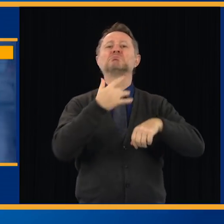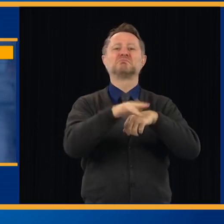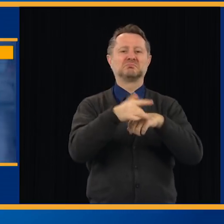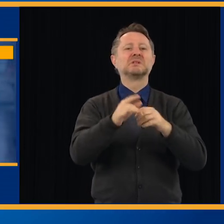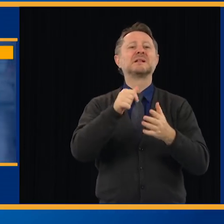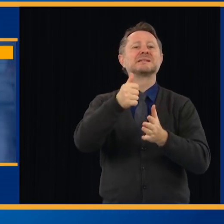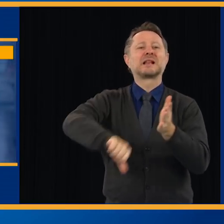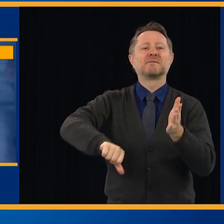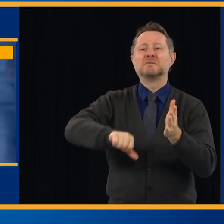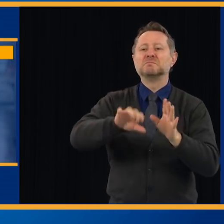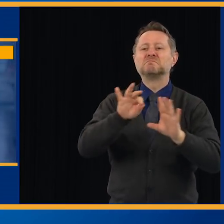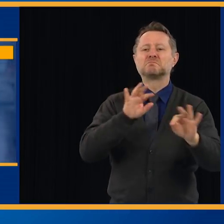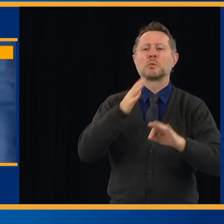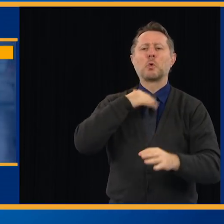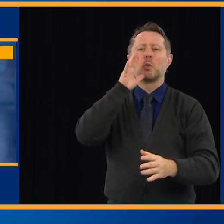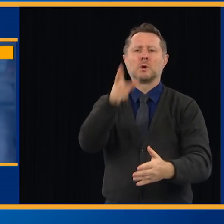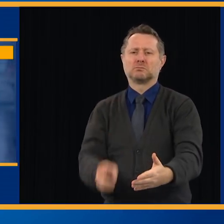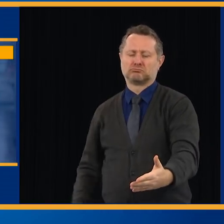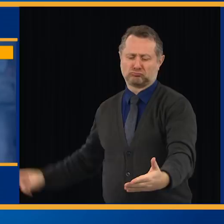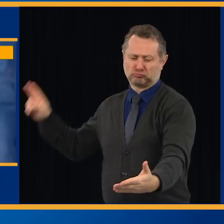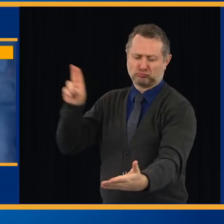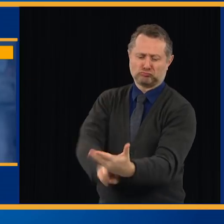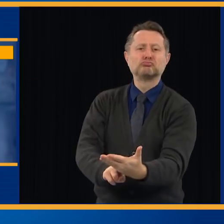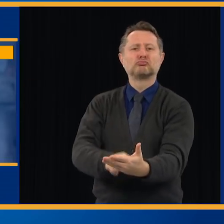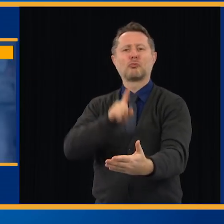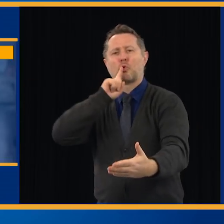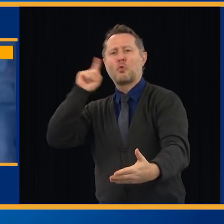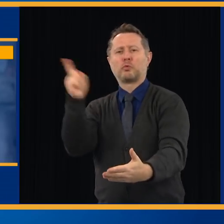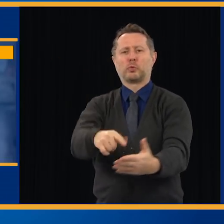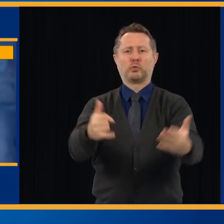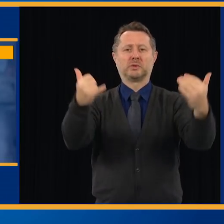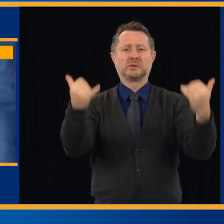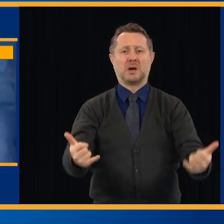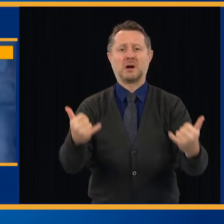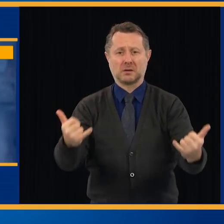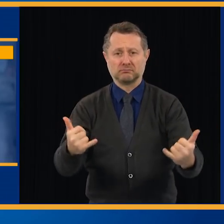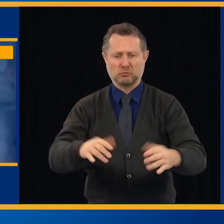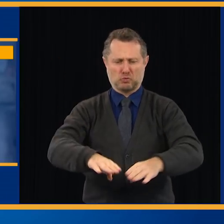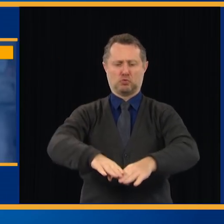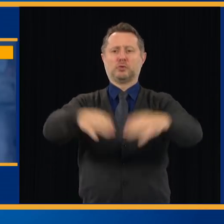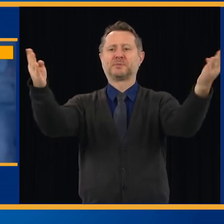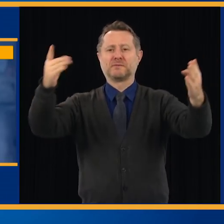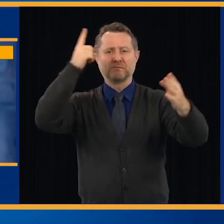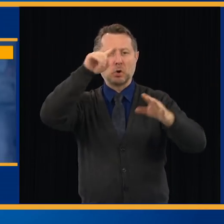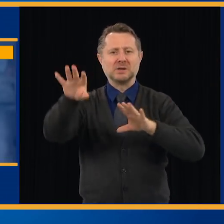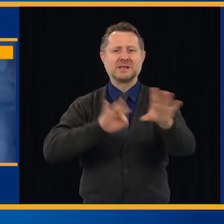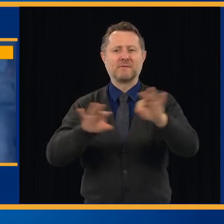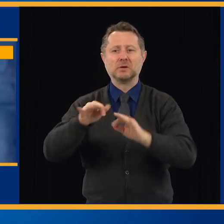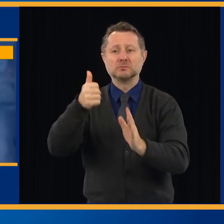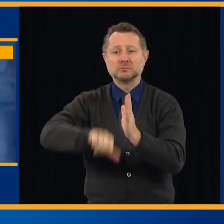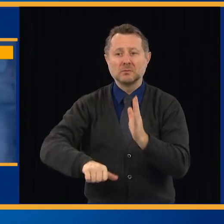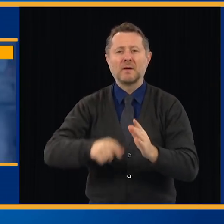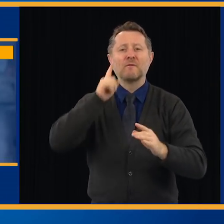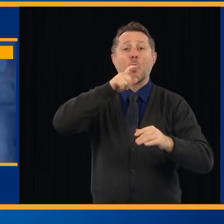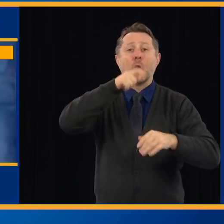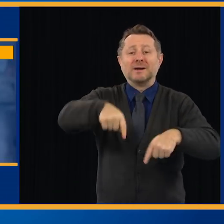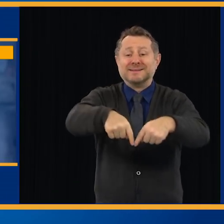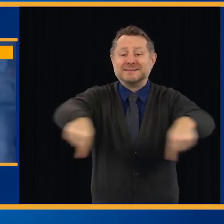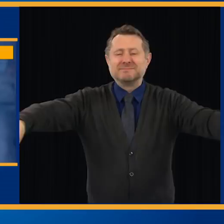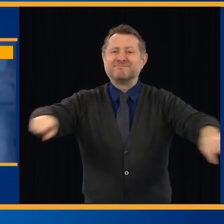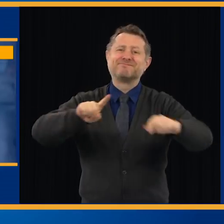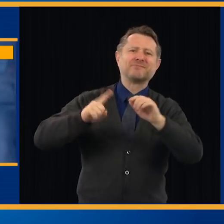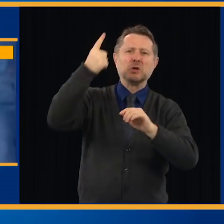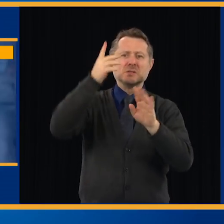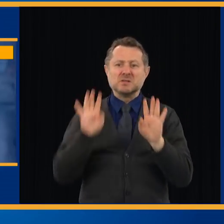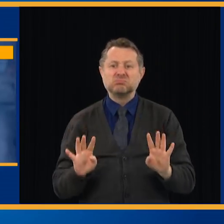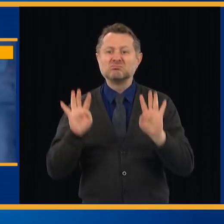on that today. We've been worried about frontline workers because they are the heroes who are out there every day so everybody else can